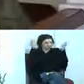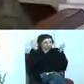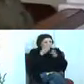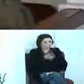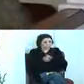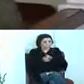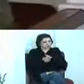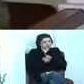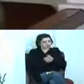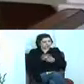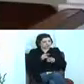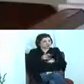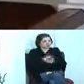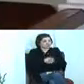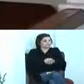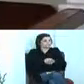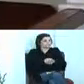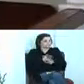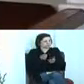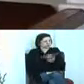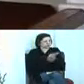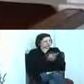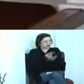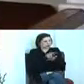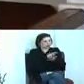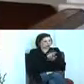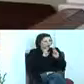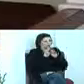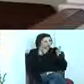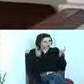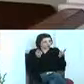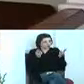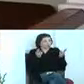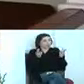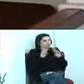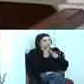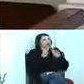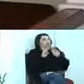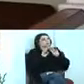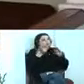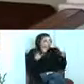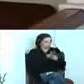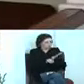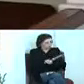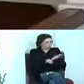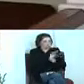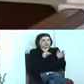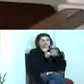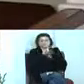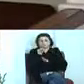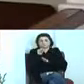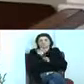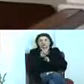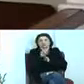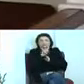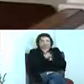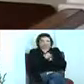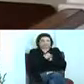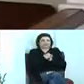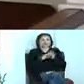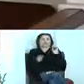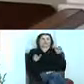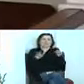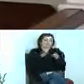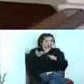where God intended you to be. You don't have to try to move ahead. If I had been here, or